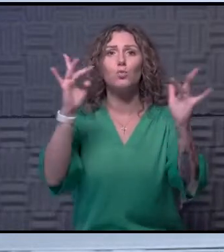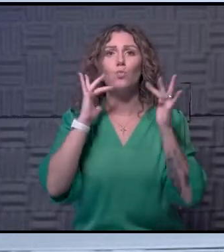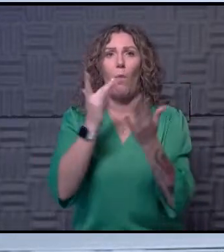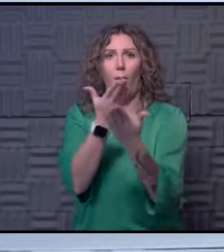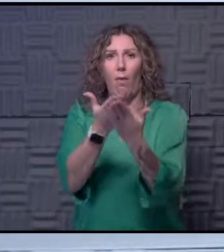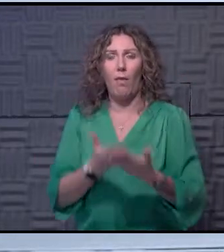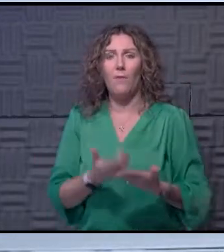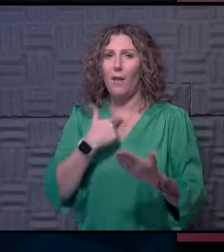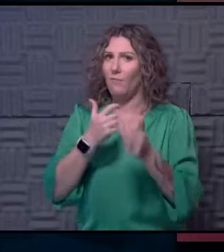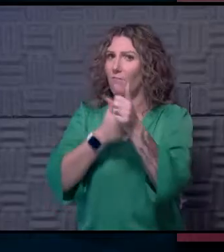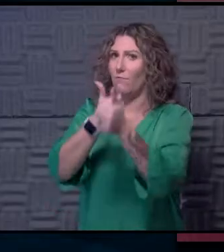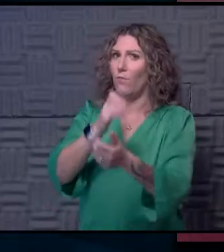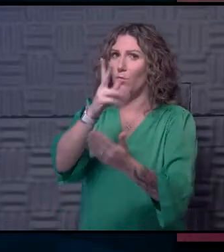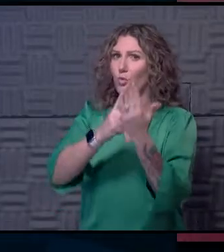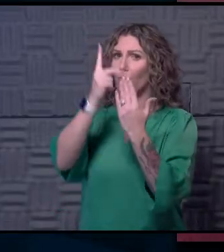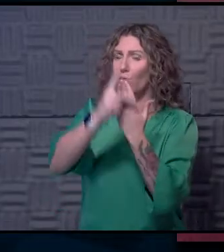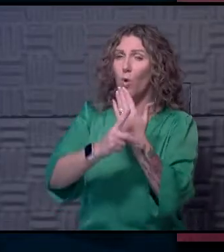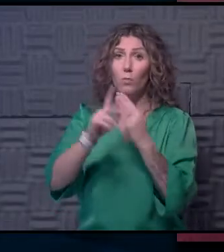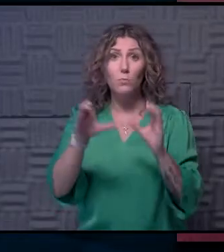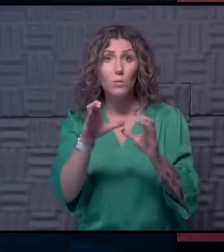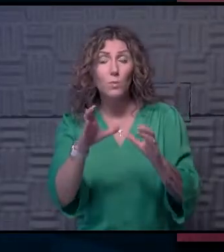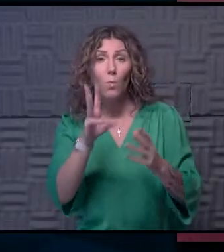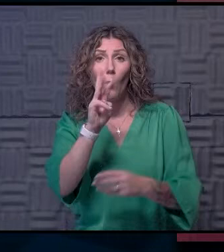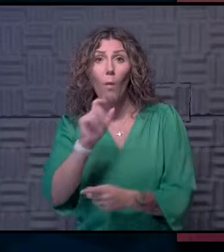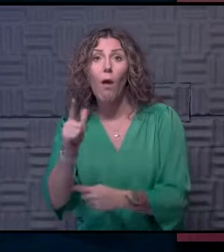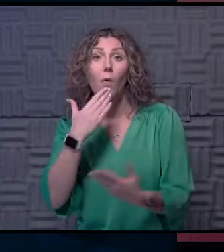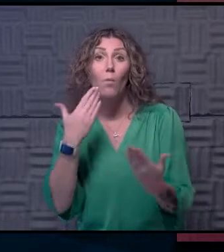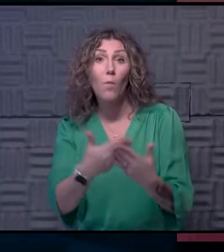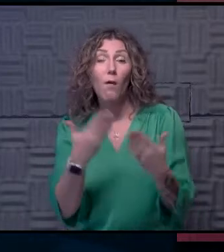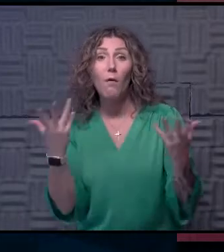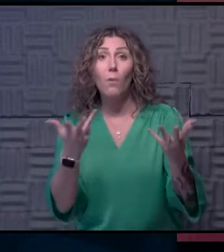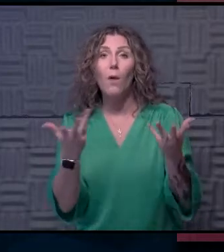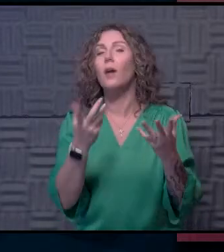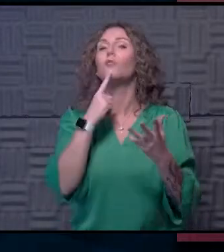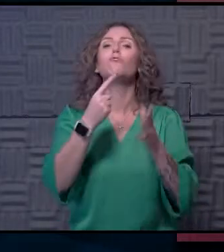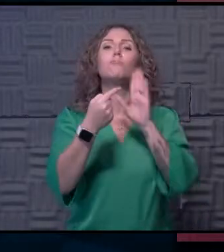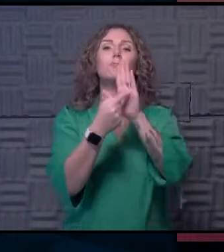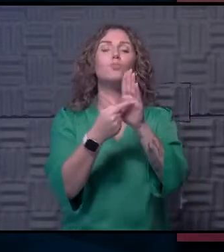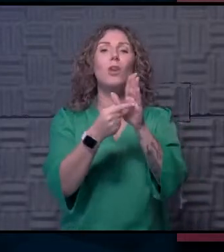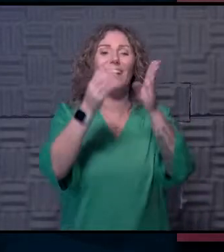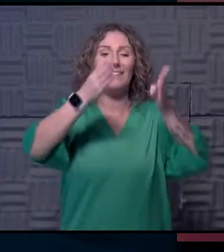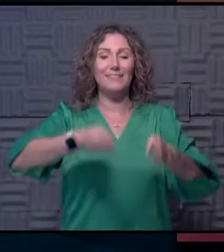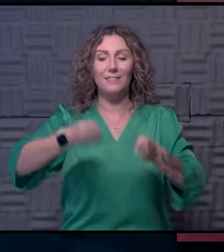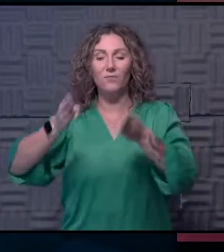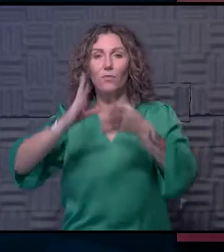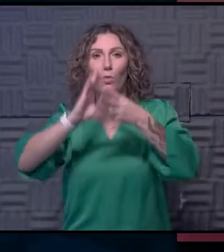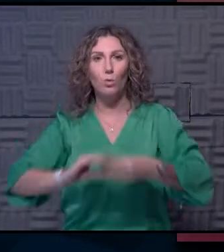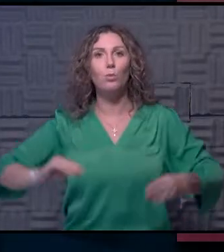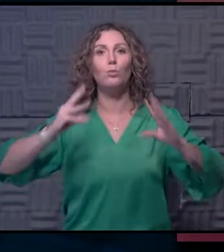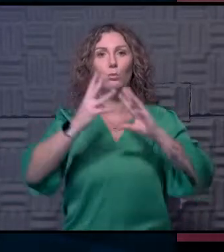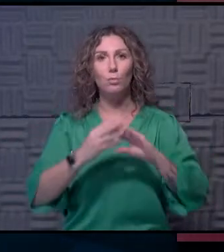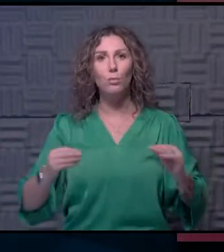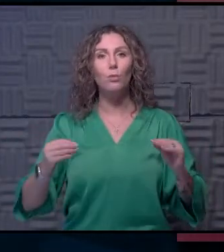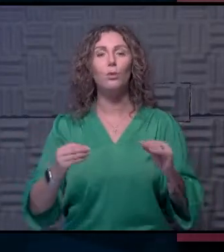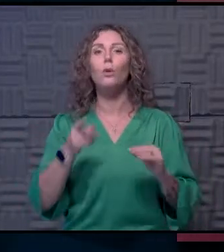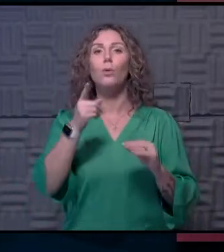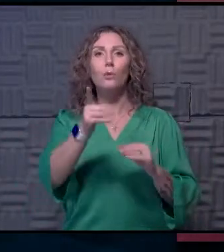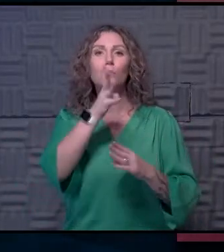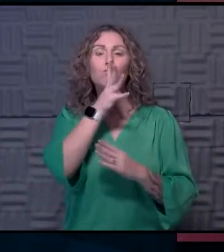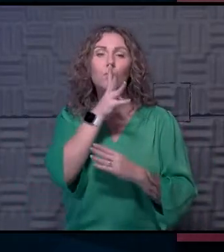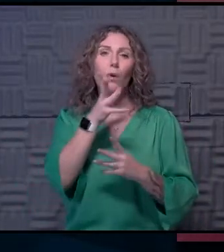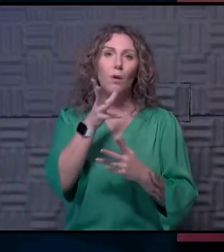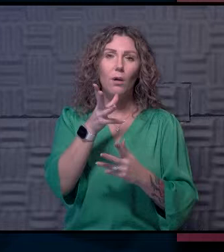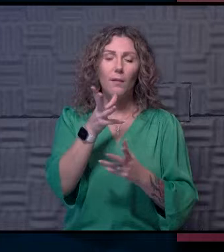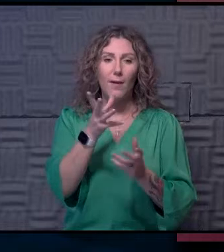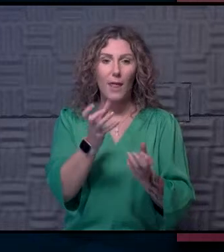you all do very well, is to demonstrate individual stories. And you've talked to